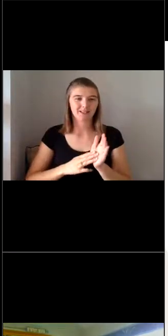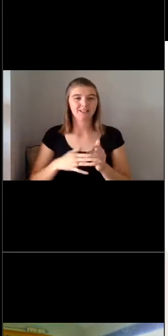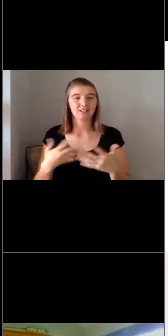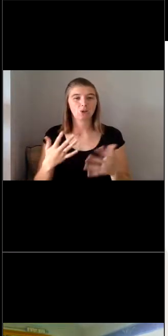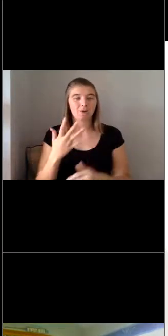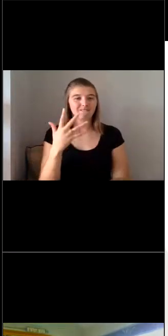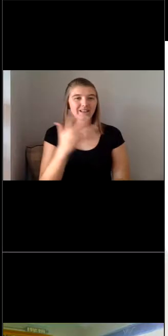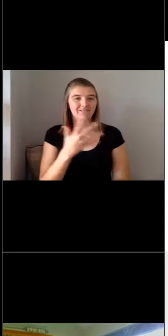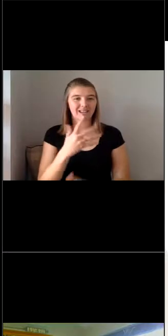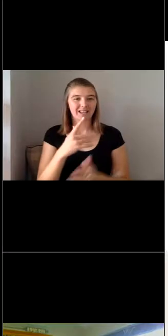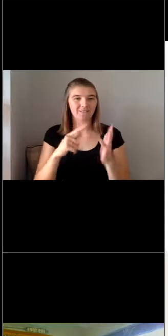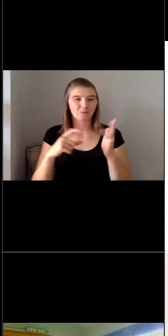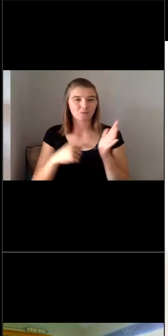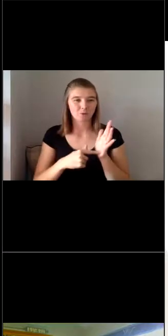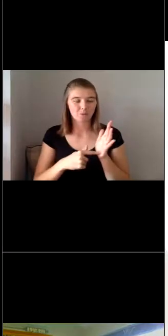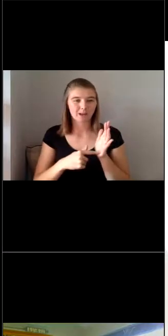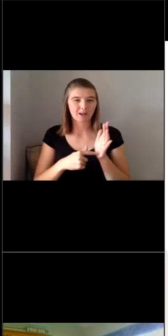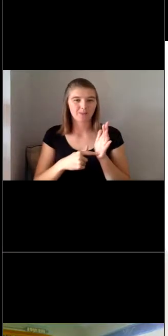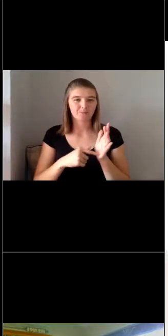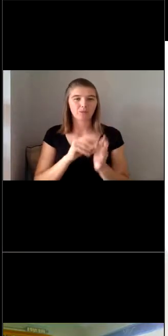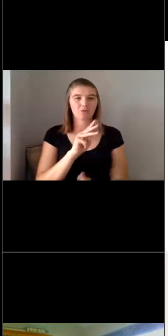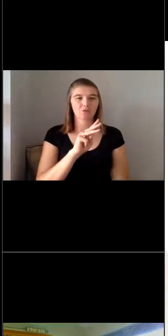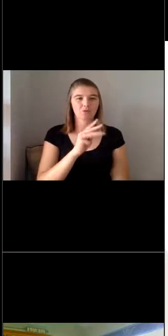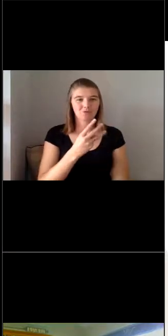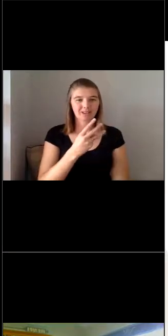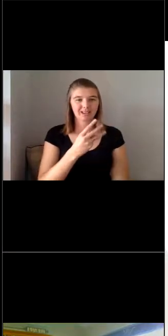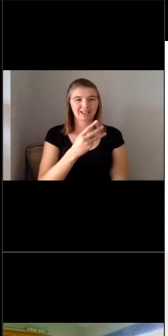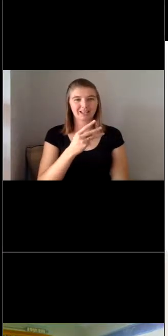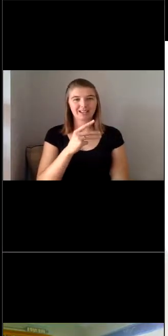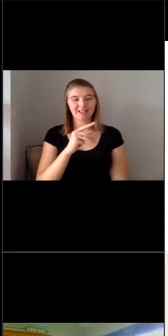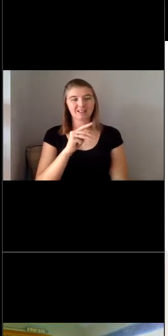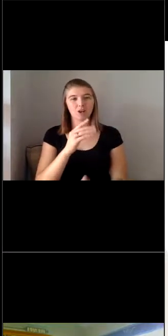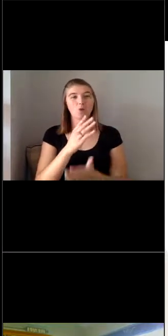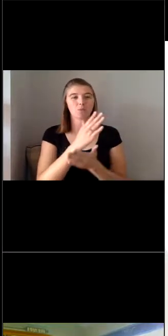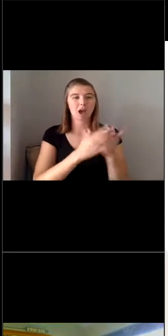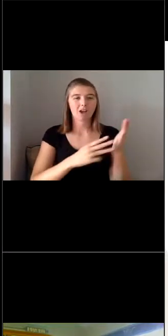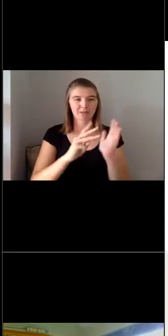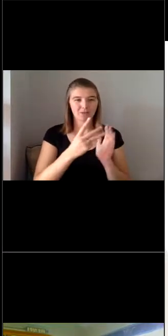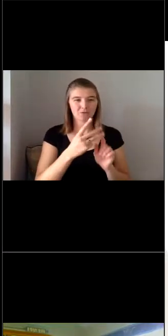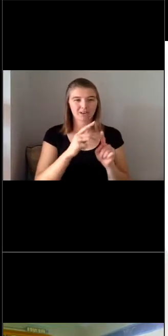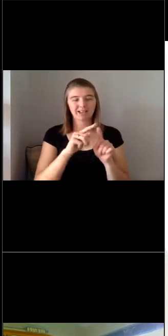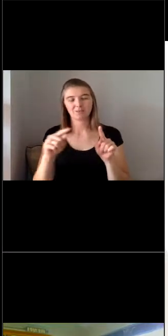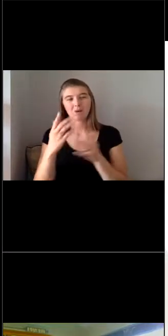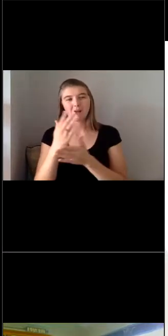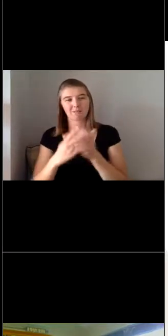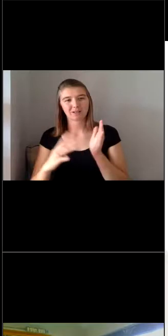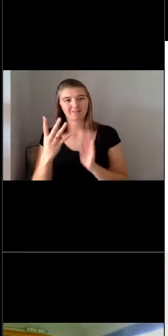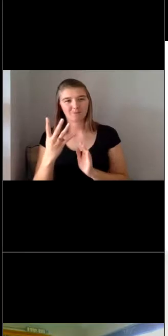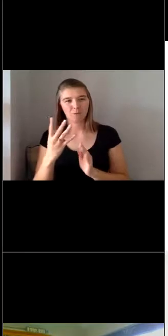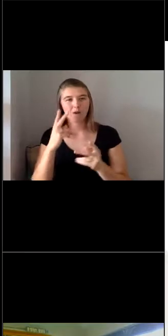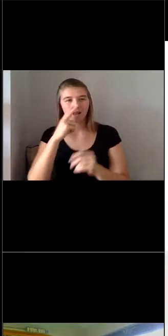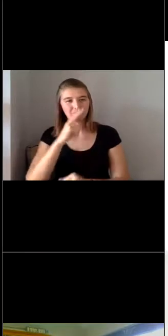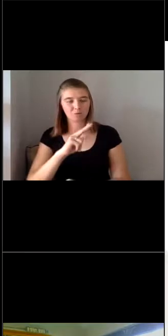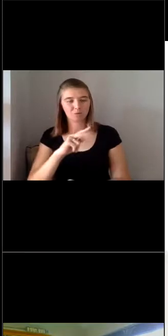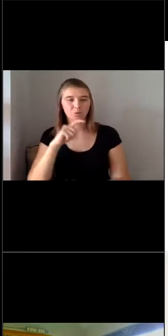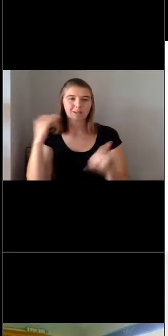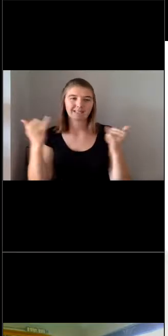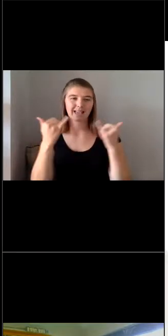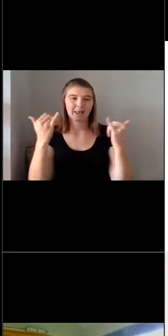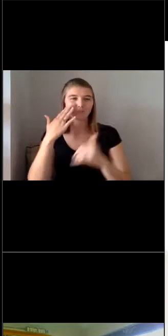of October, between 3 o'clock and half past three and half four in the afternoon, we're going to celebrate Black History Month.